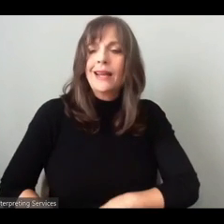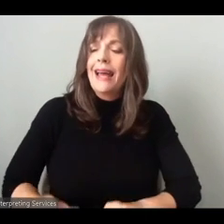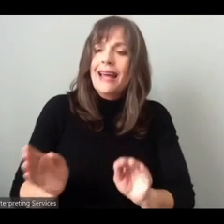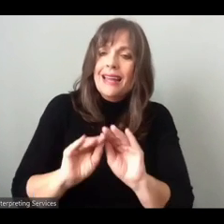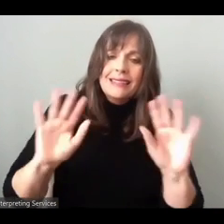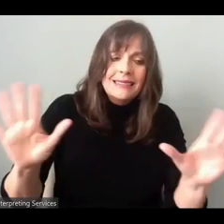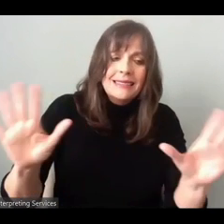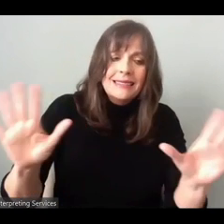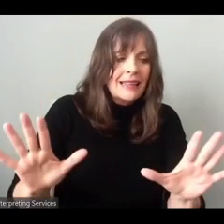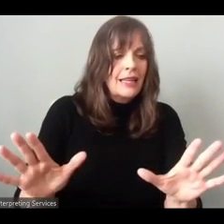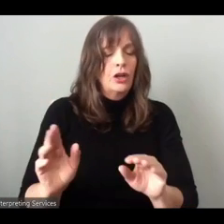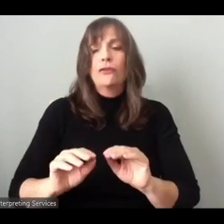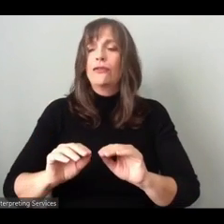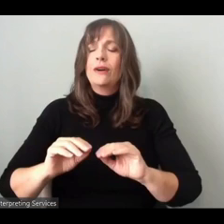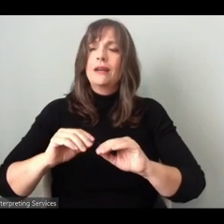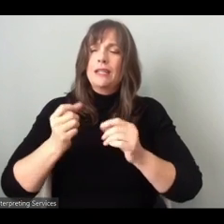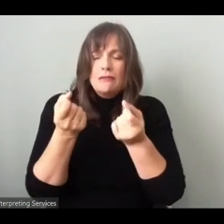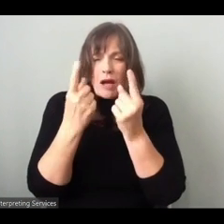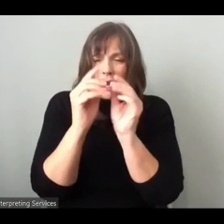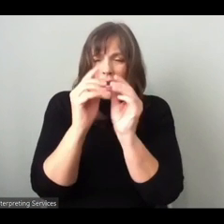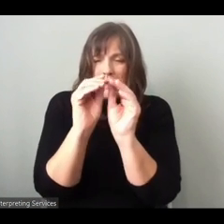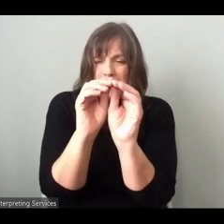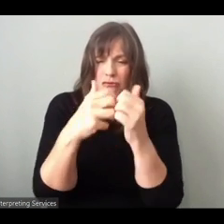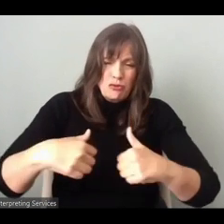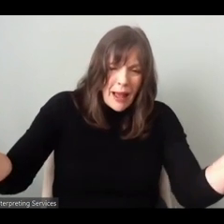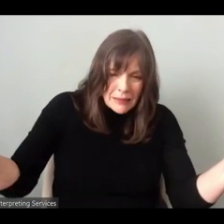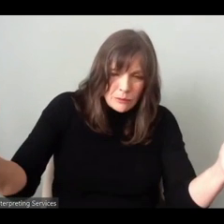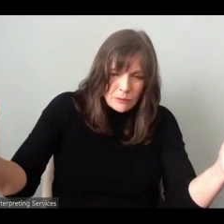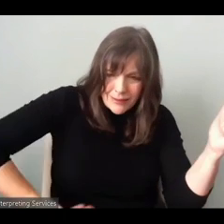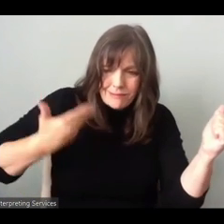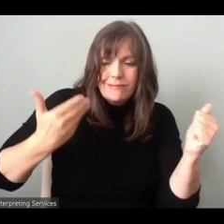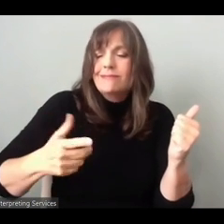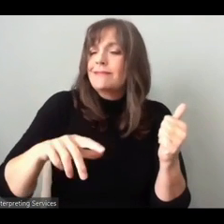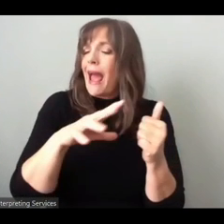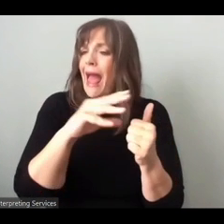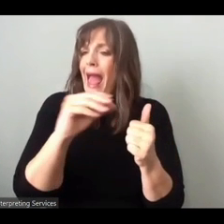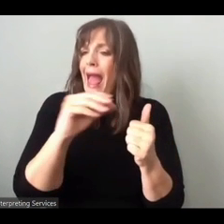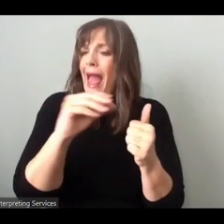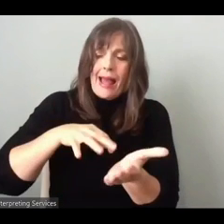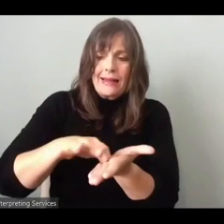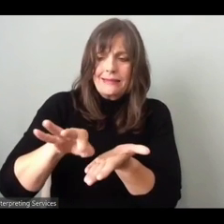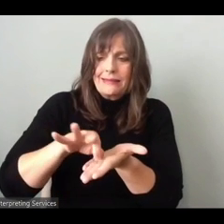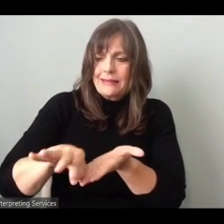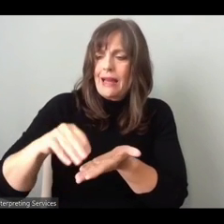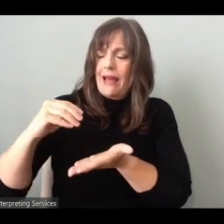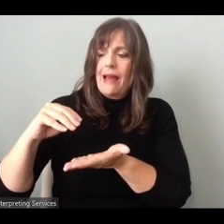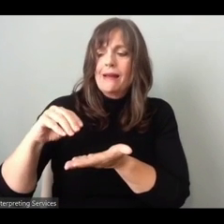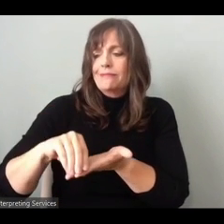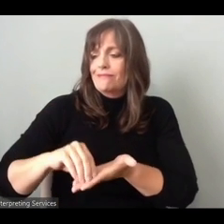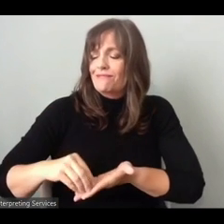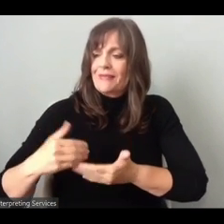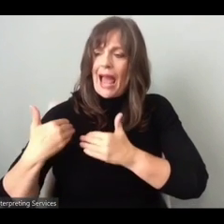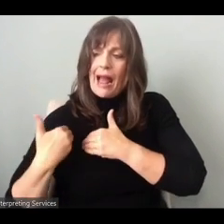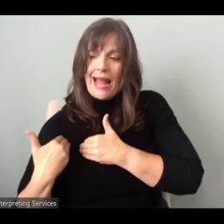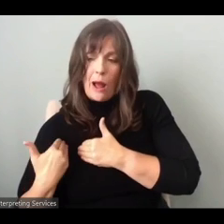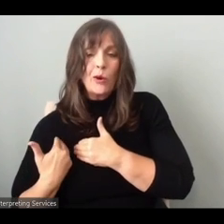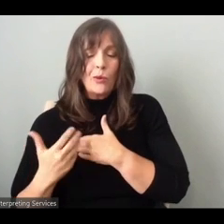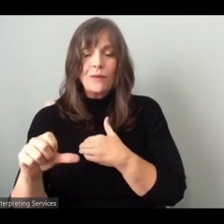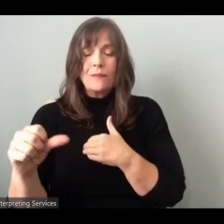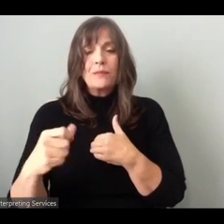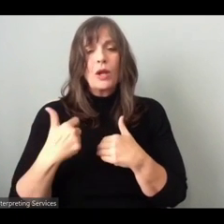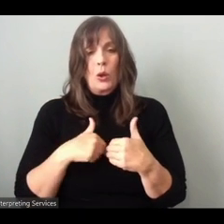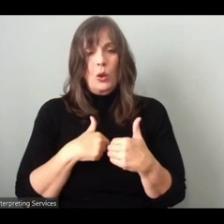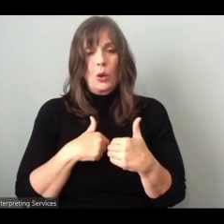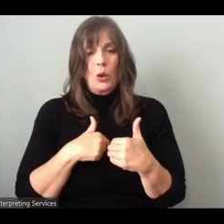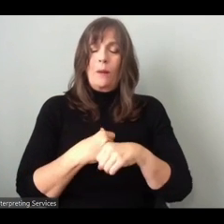it is accountable. We are collecting and continuously updating information so that the city knows how to respond. We are building solutions in